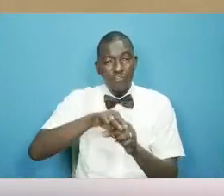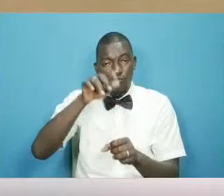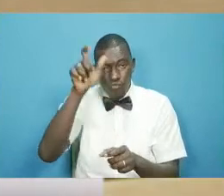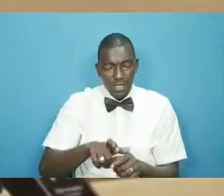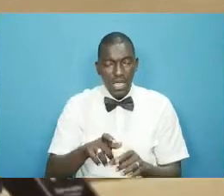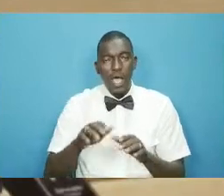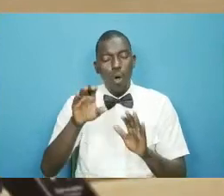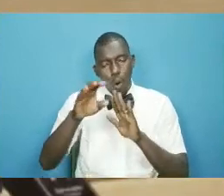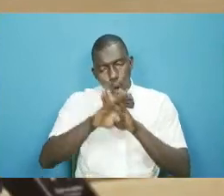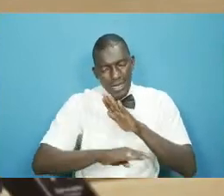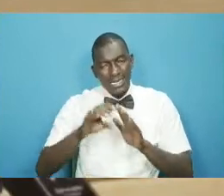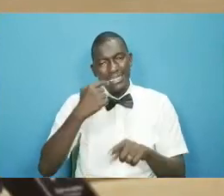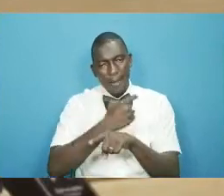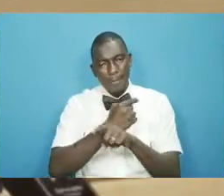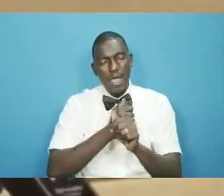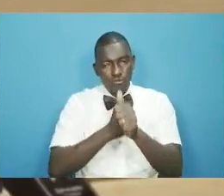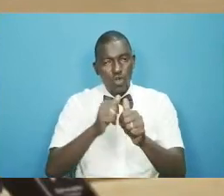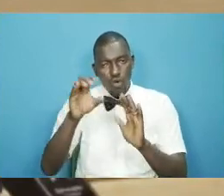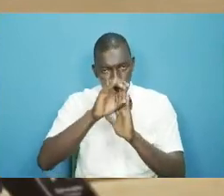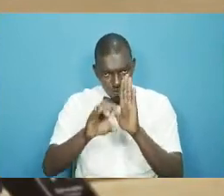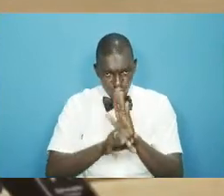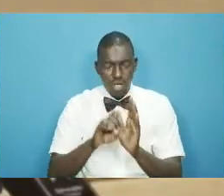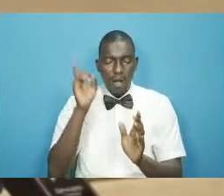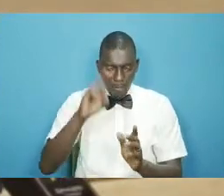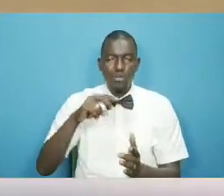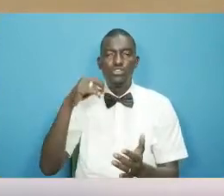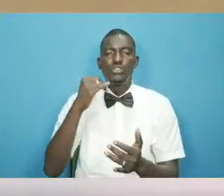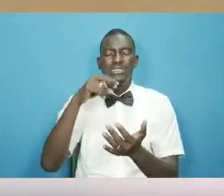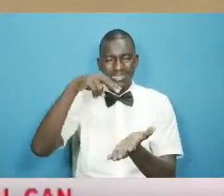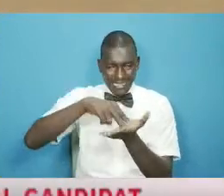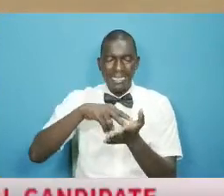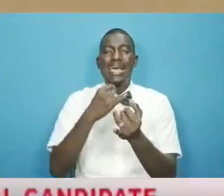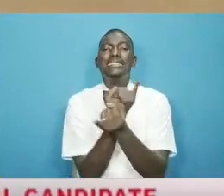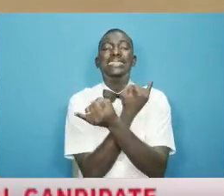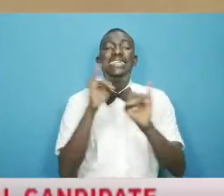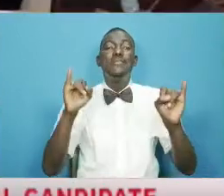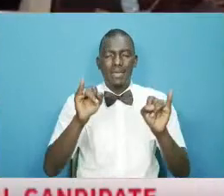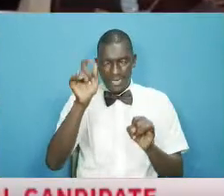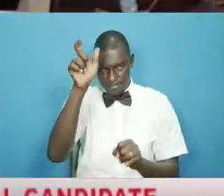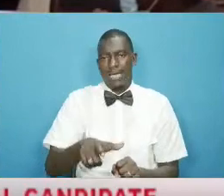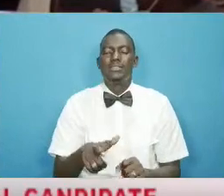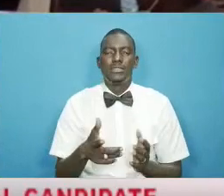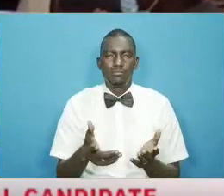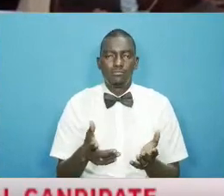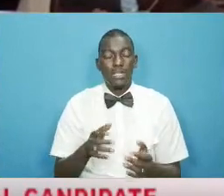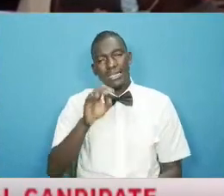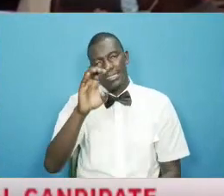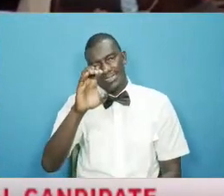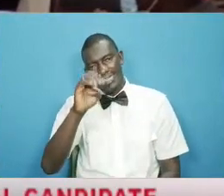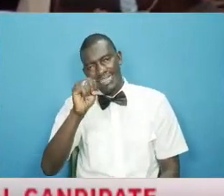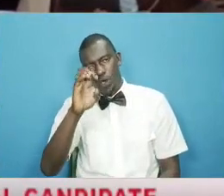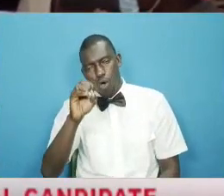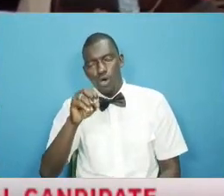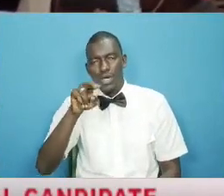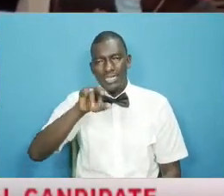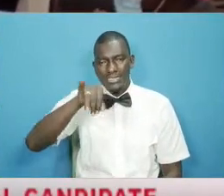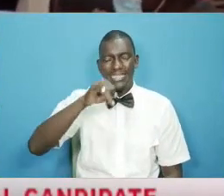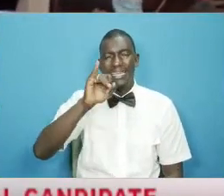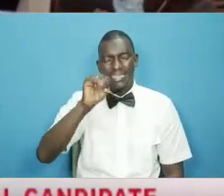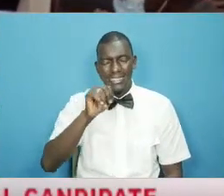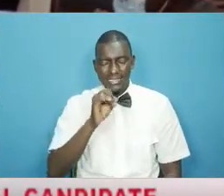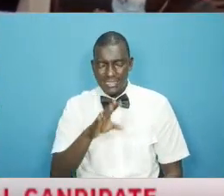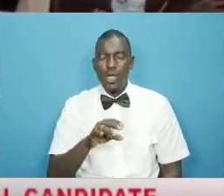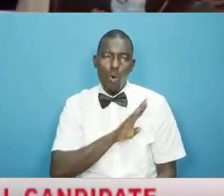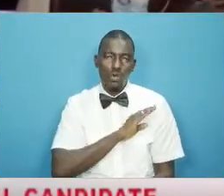and the Elections Act may contest as an independent candidate. CEO Njai also revealed that there will